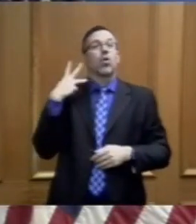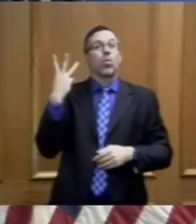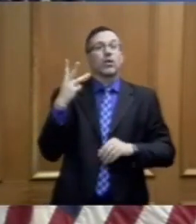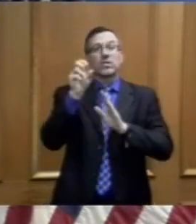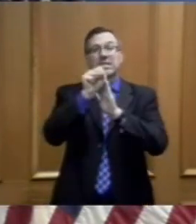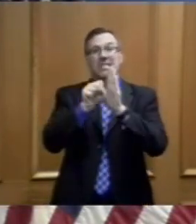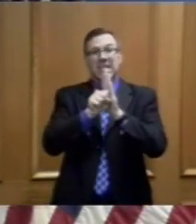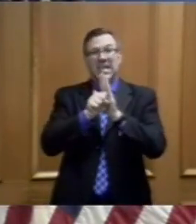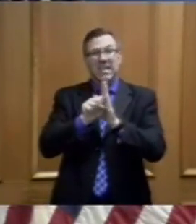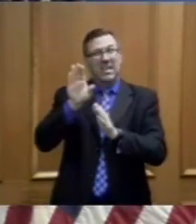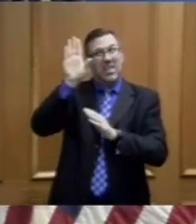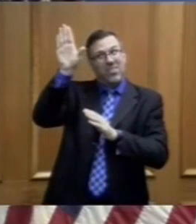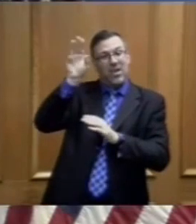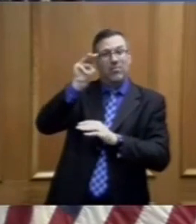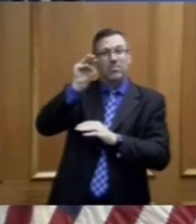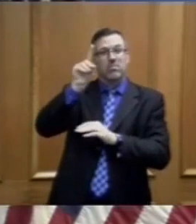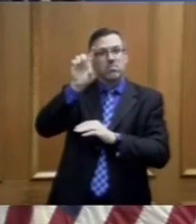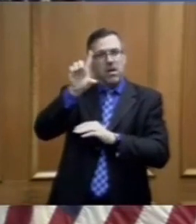we're using.